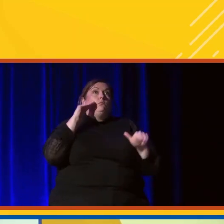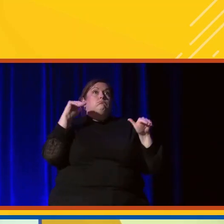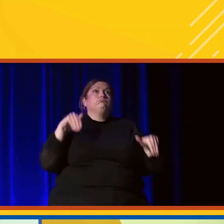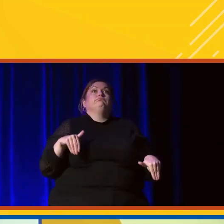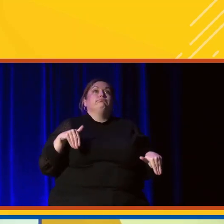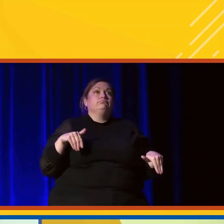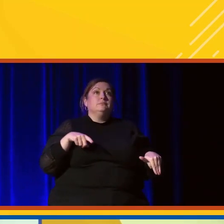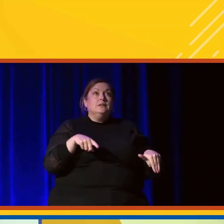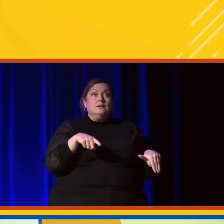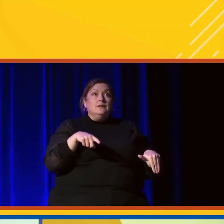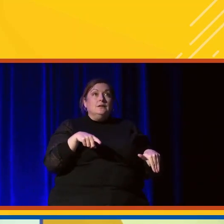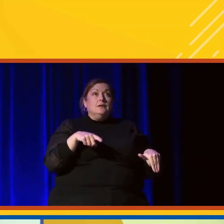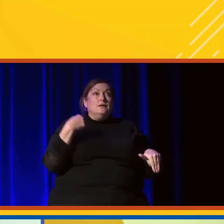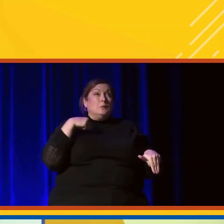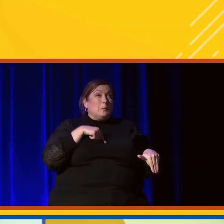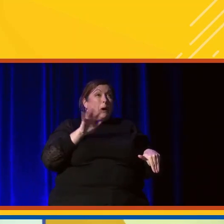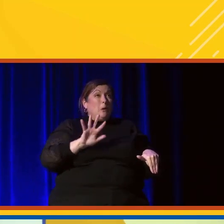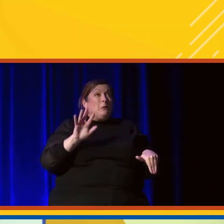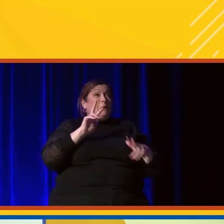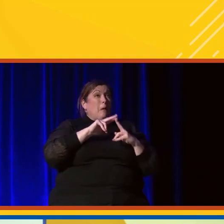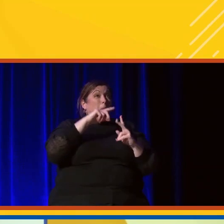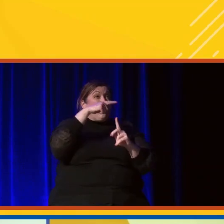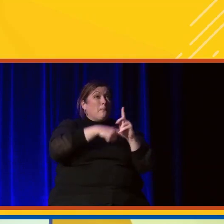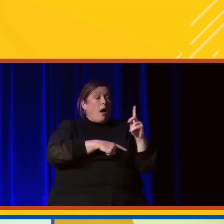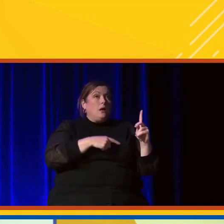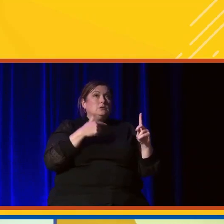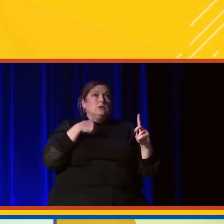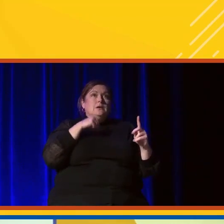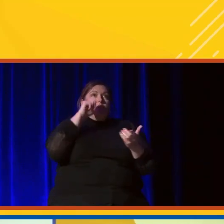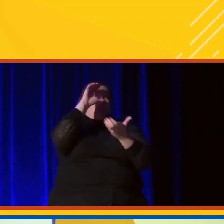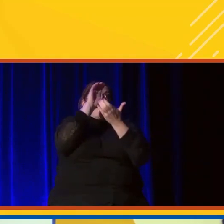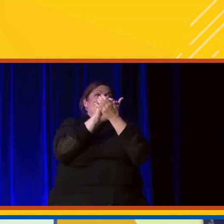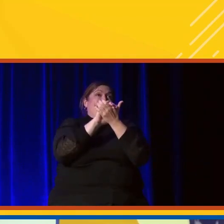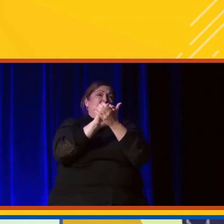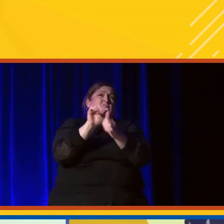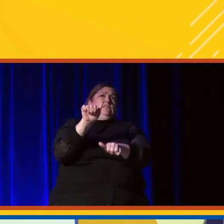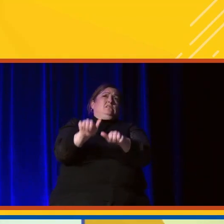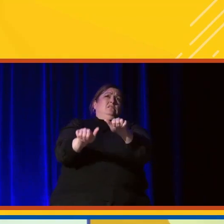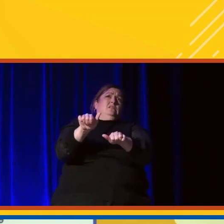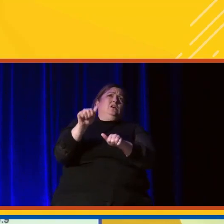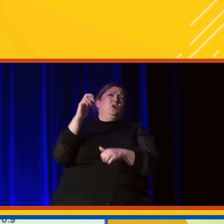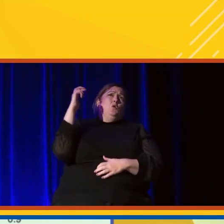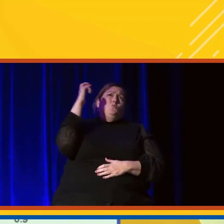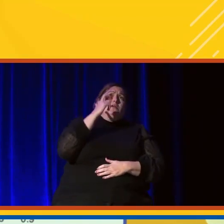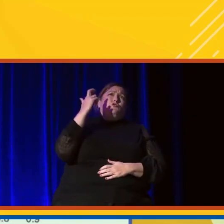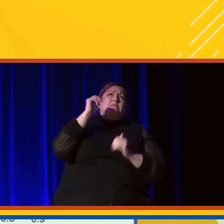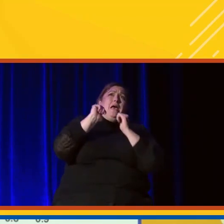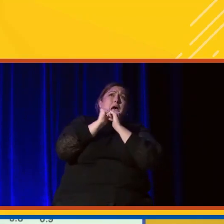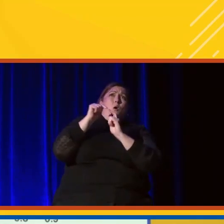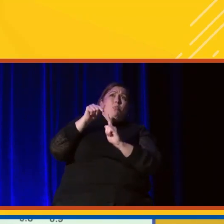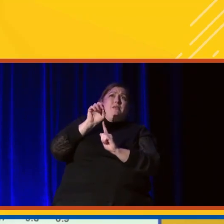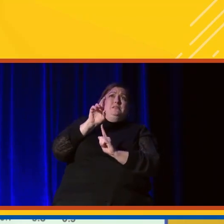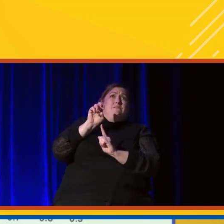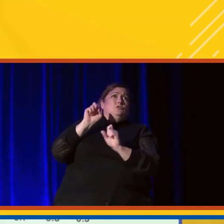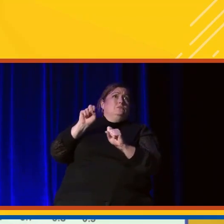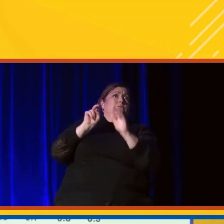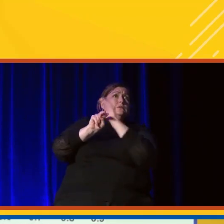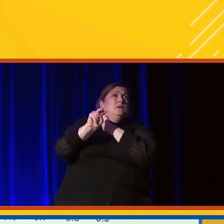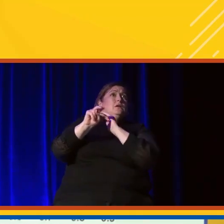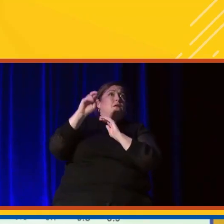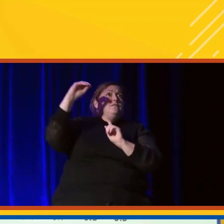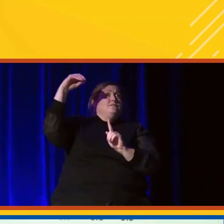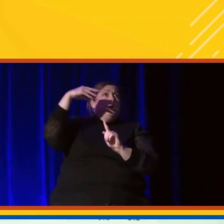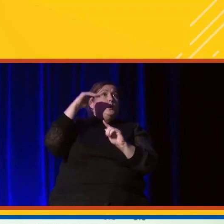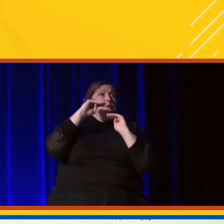by. We spent a couple months just basically not believing it and trying to rationalize how this could be the feature that predicts